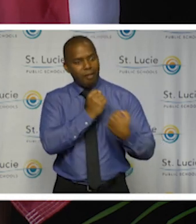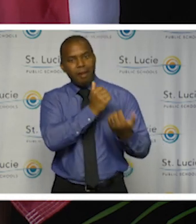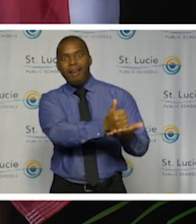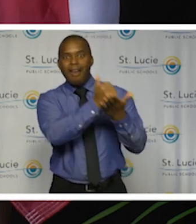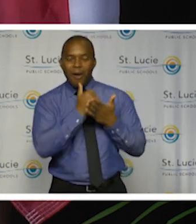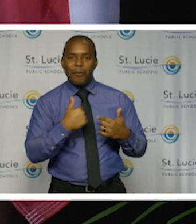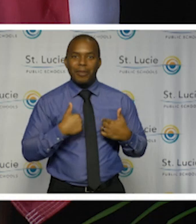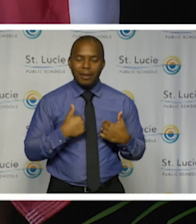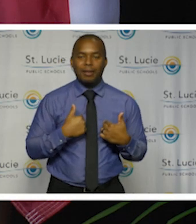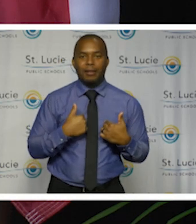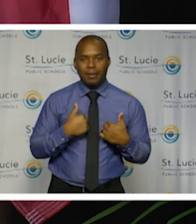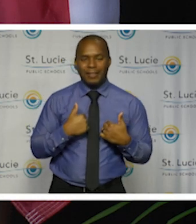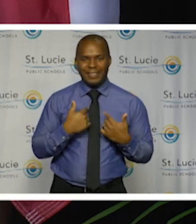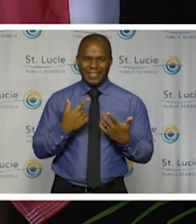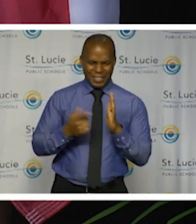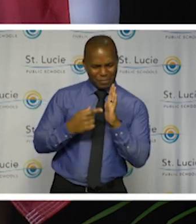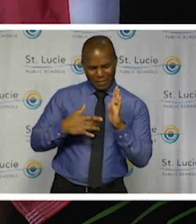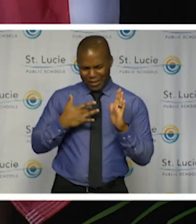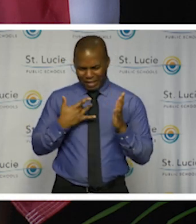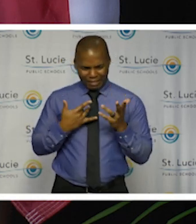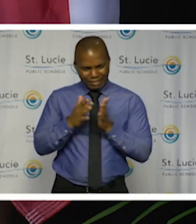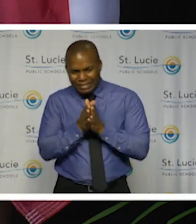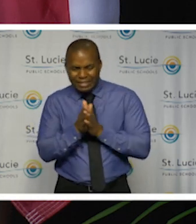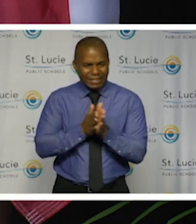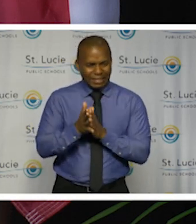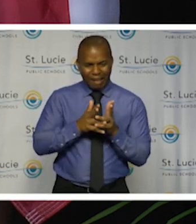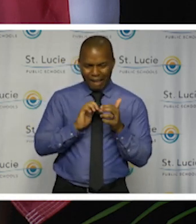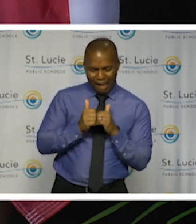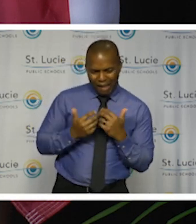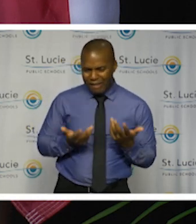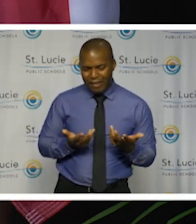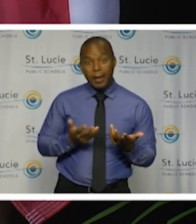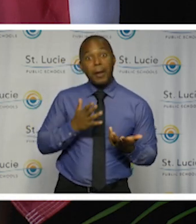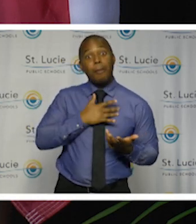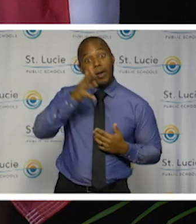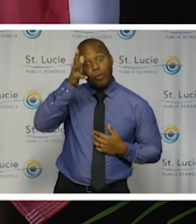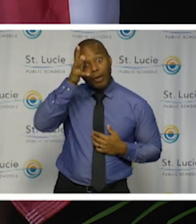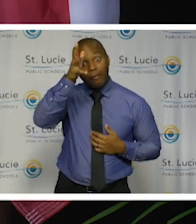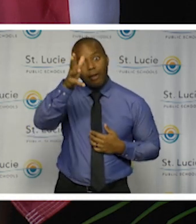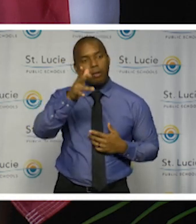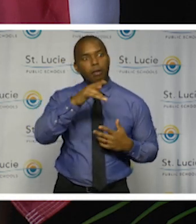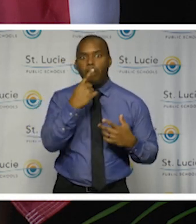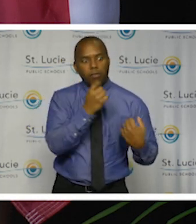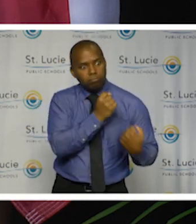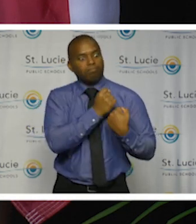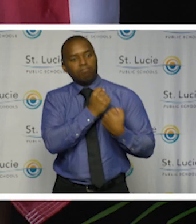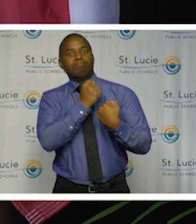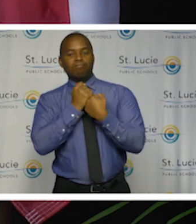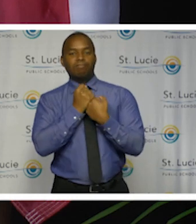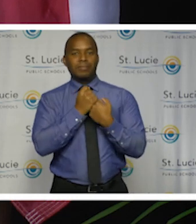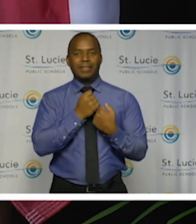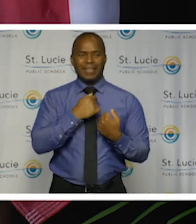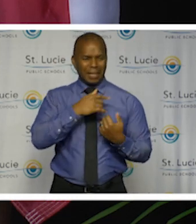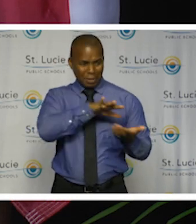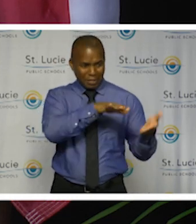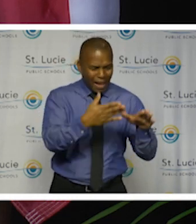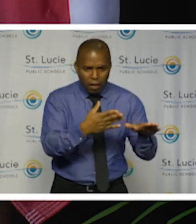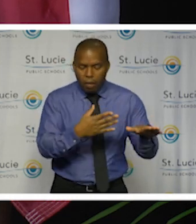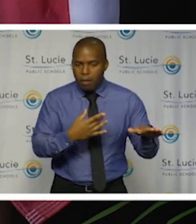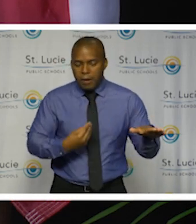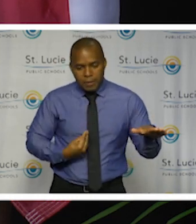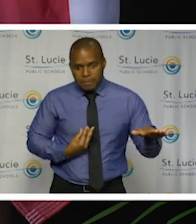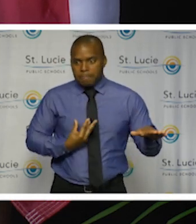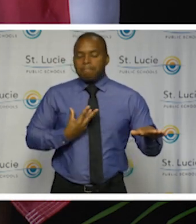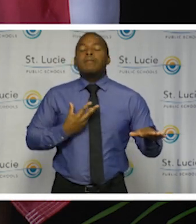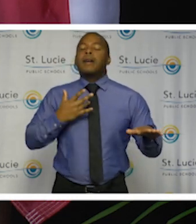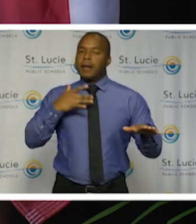At times, I found it hard to stay motivated. My grandpa was a huge support for me, and when he passed away, I found the drive I needed to get back in